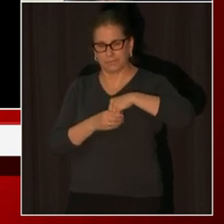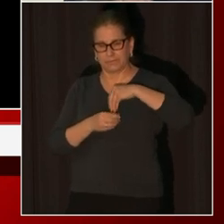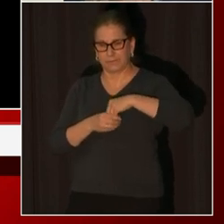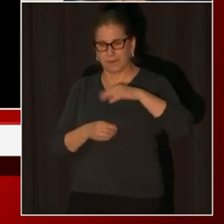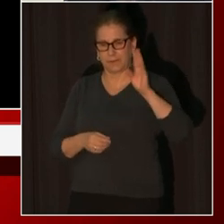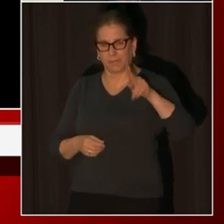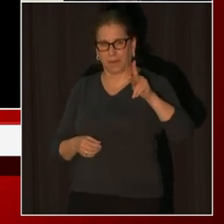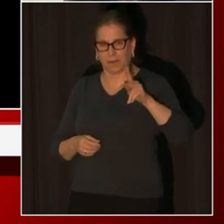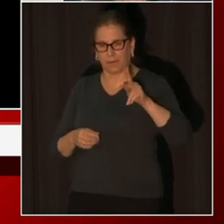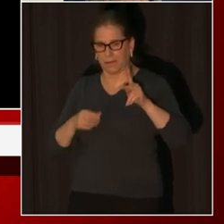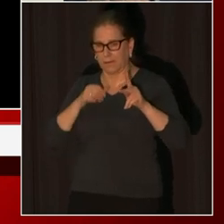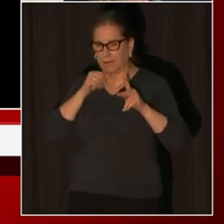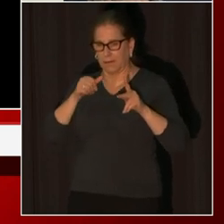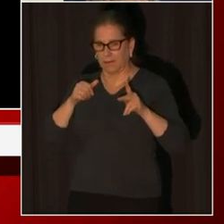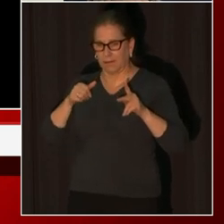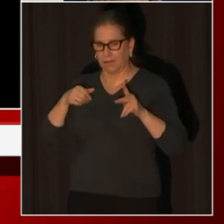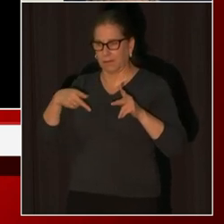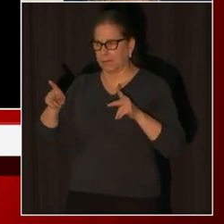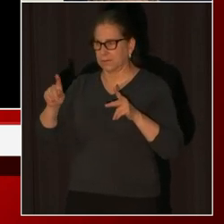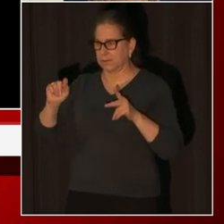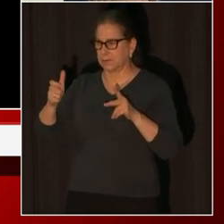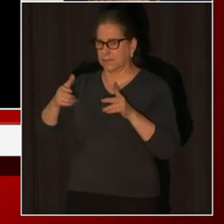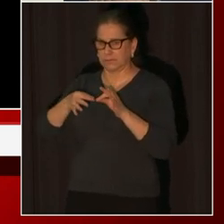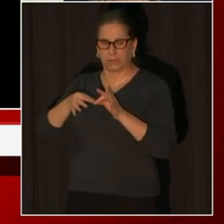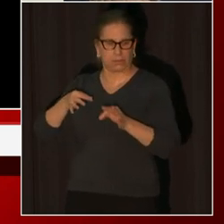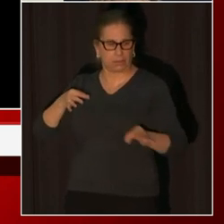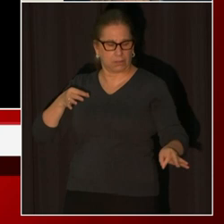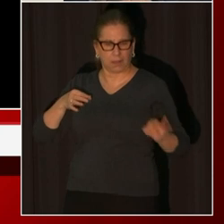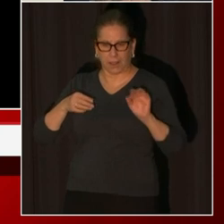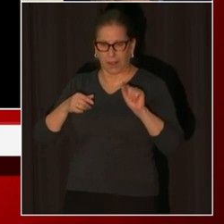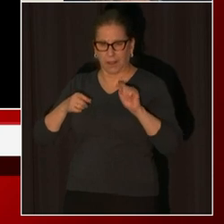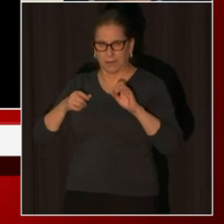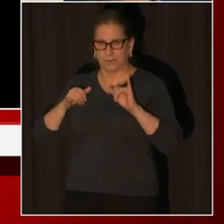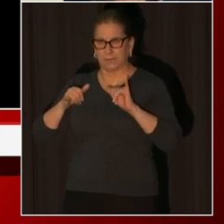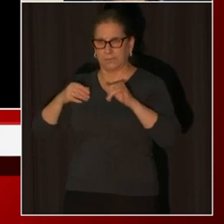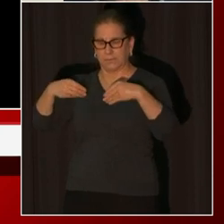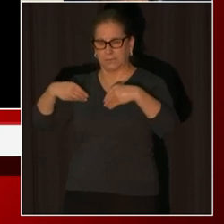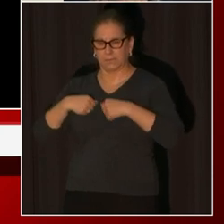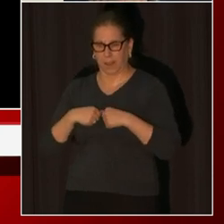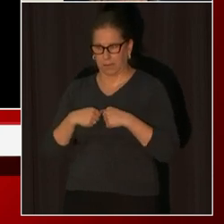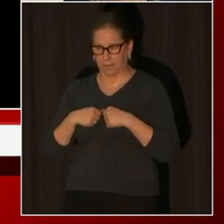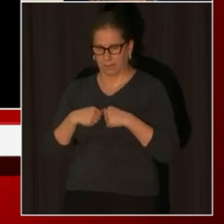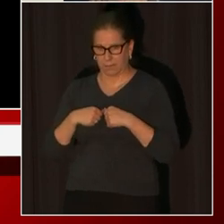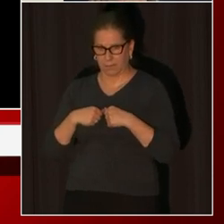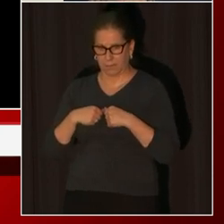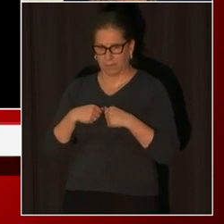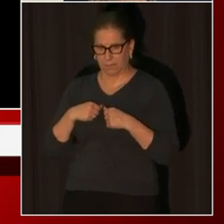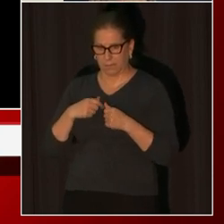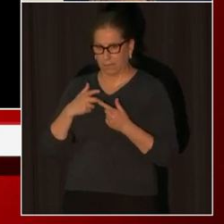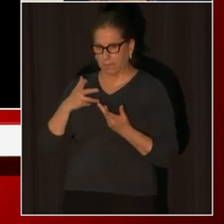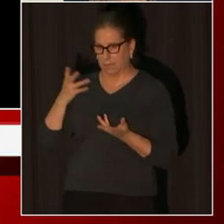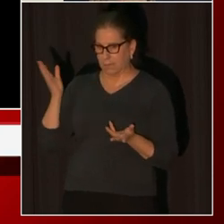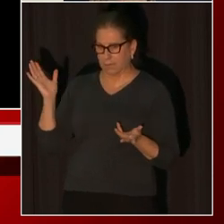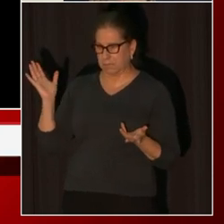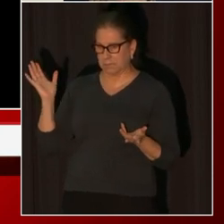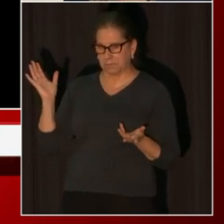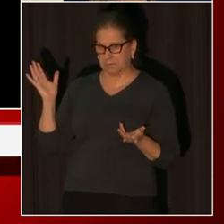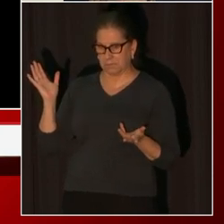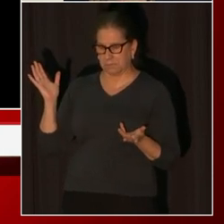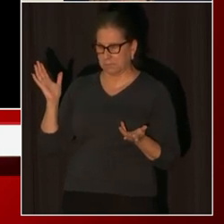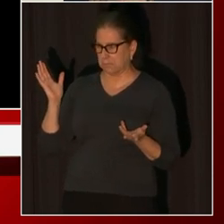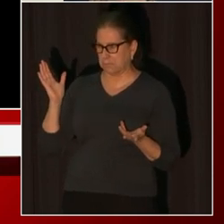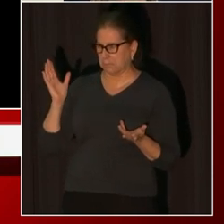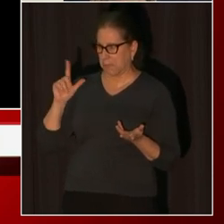don't want to, they got the loans out on the property. So that does result in less of a delinquency than you might think. Thank you. Yep.